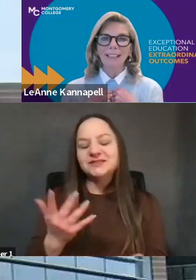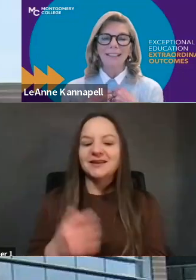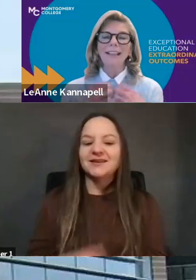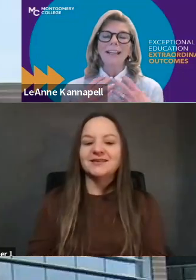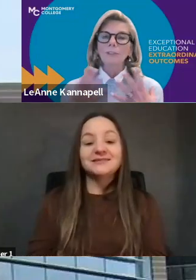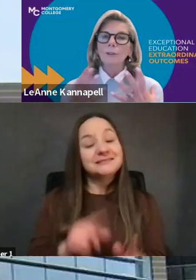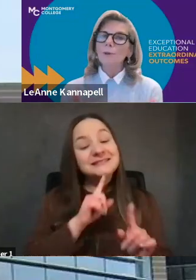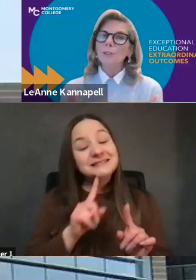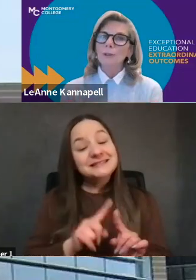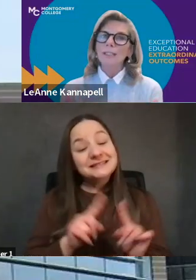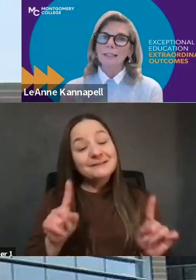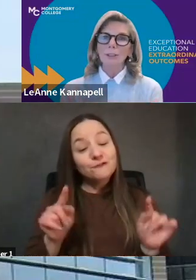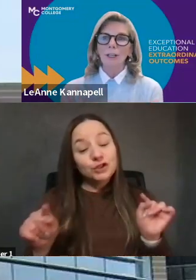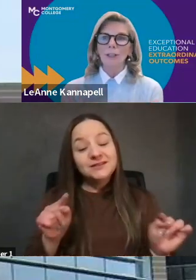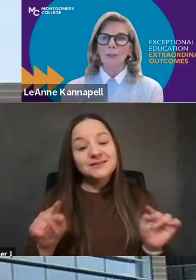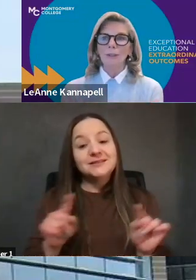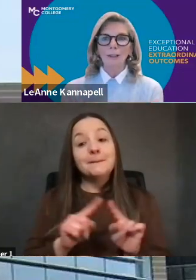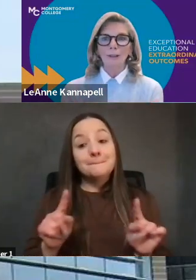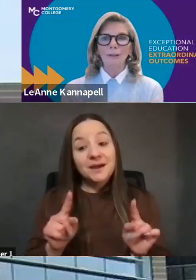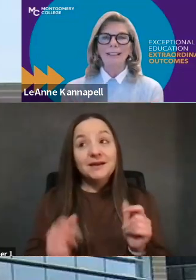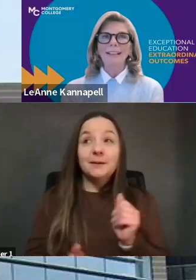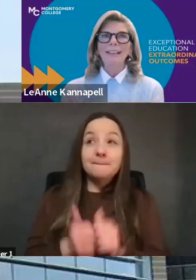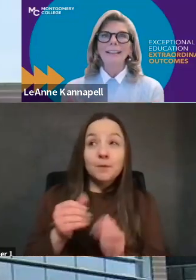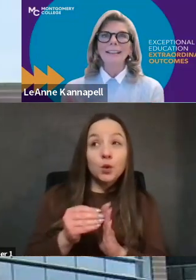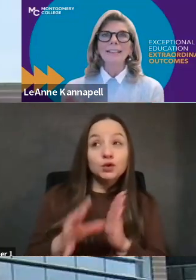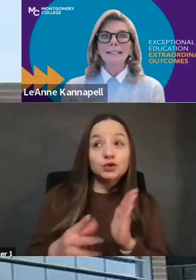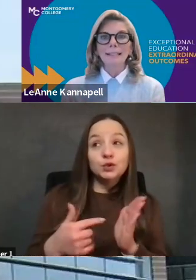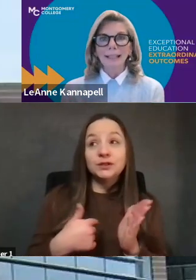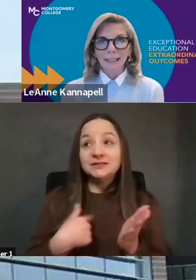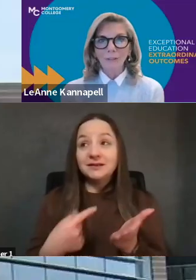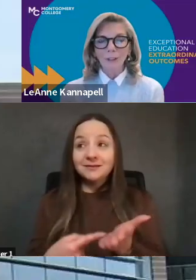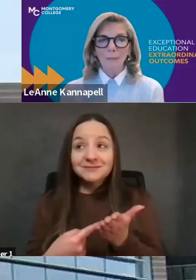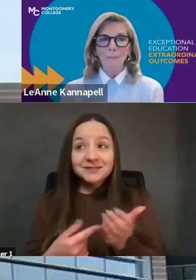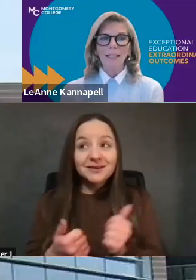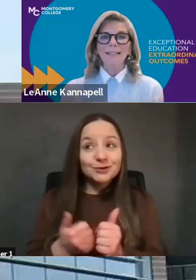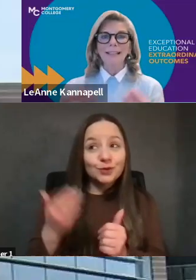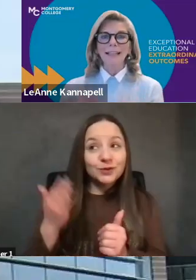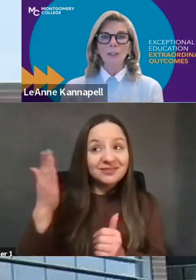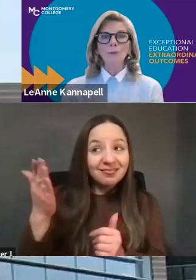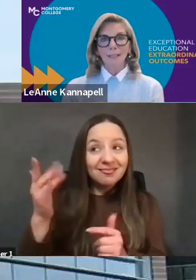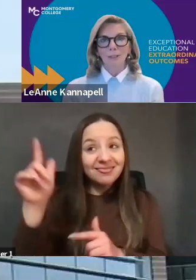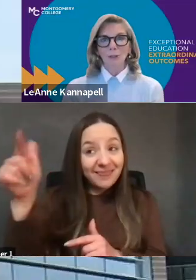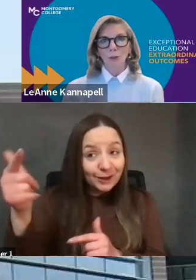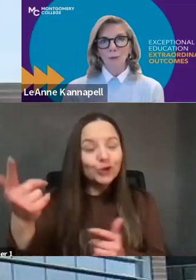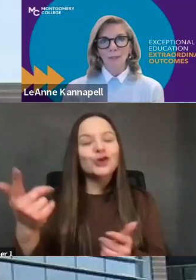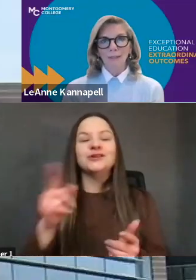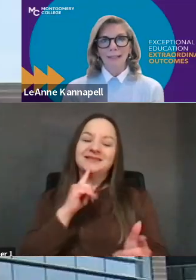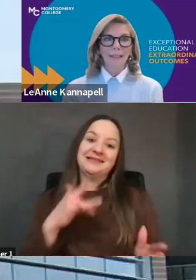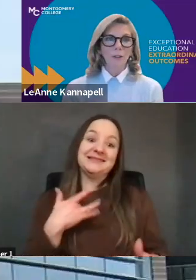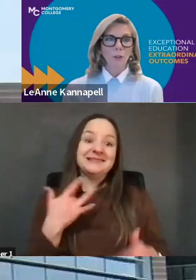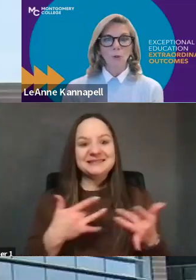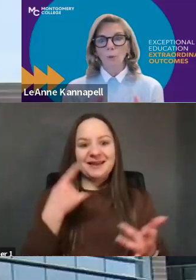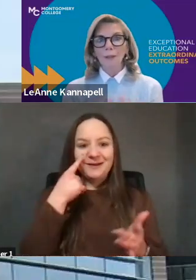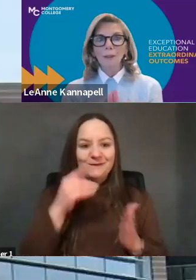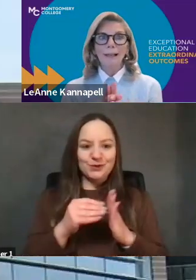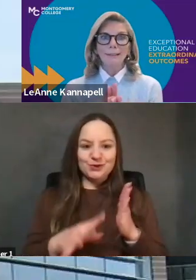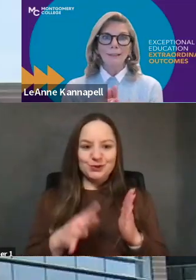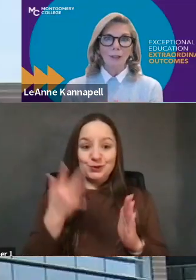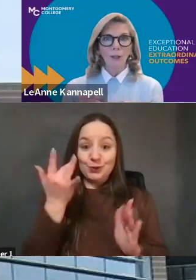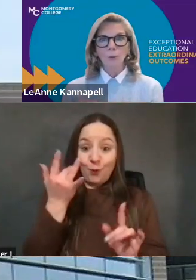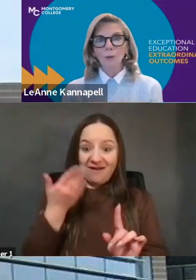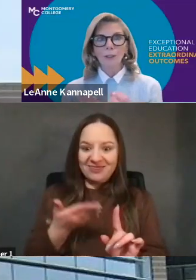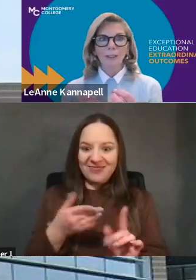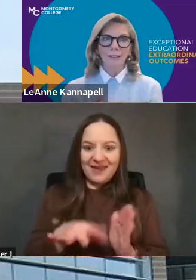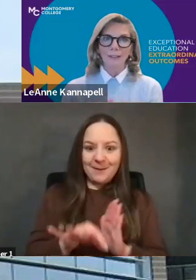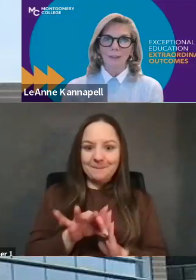my mind, and for most students that I talk to later, it's exciting for them because they do get to choose. They get to choose when their